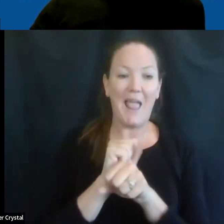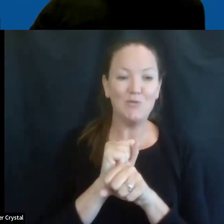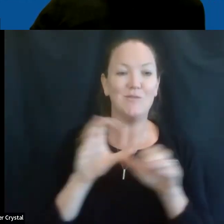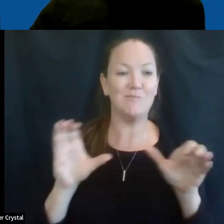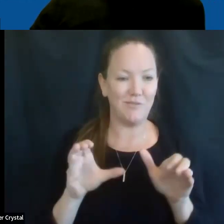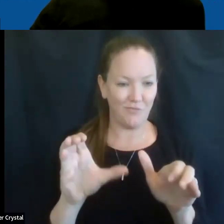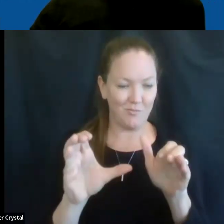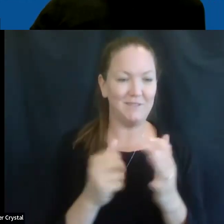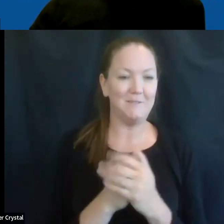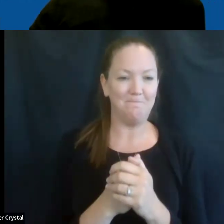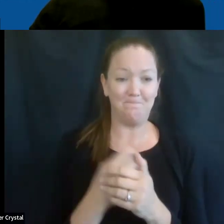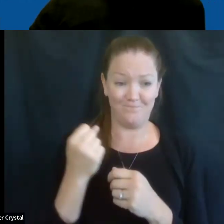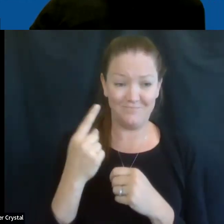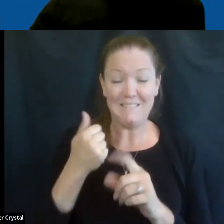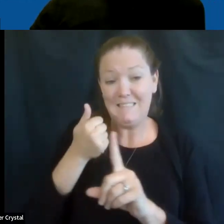actual